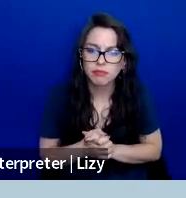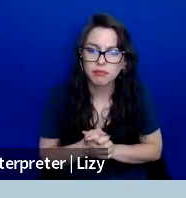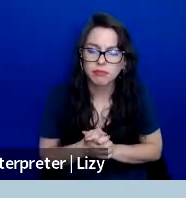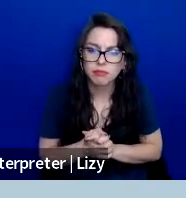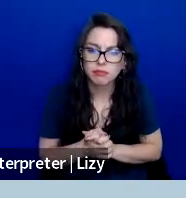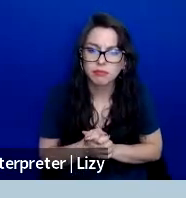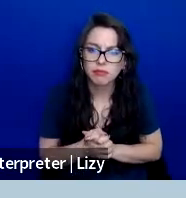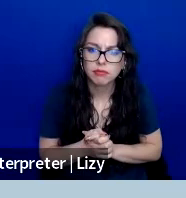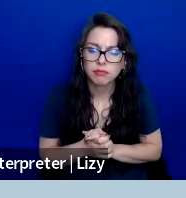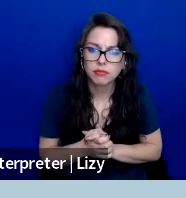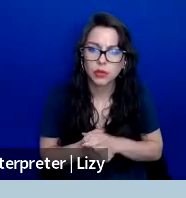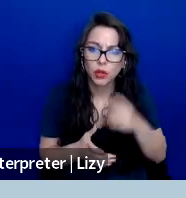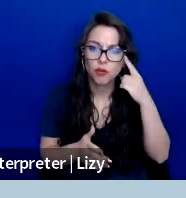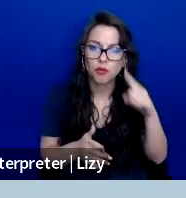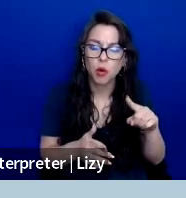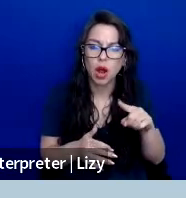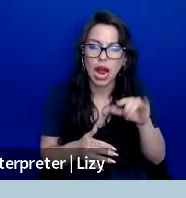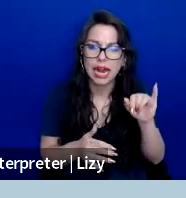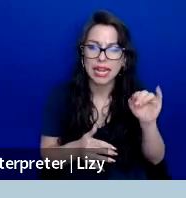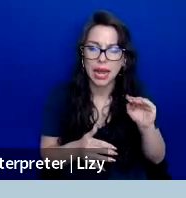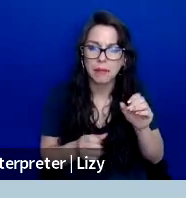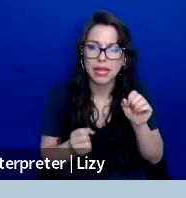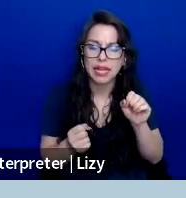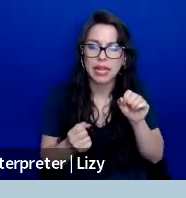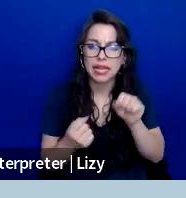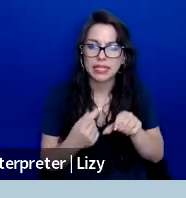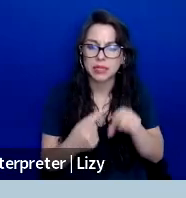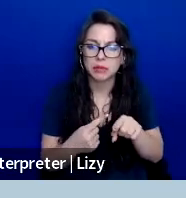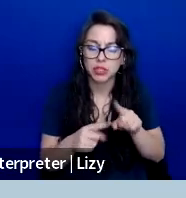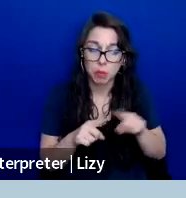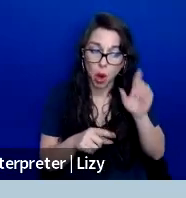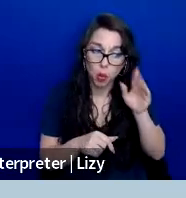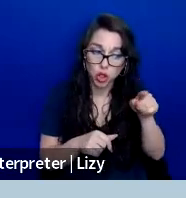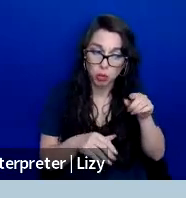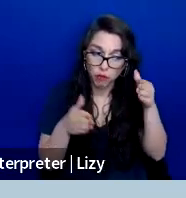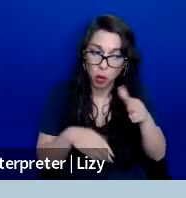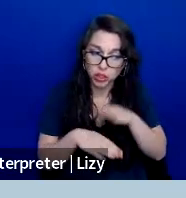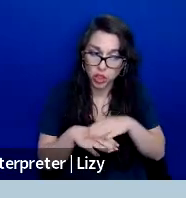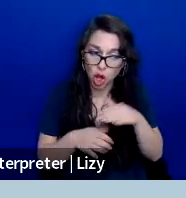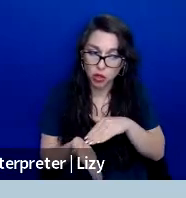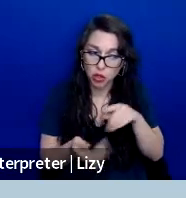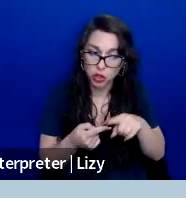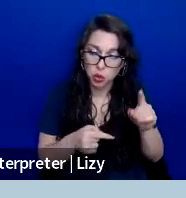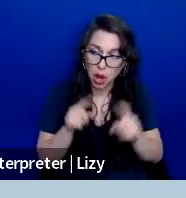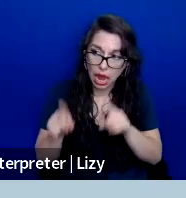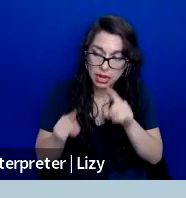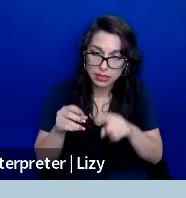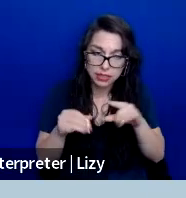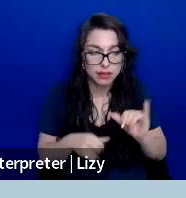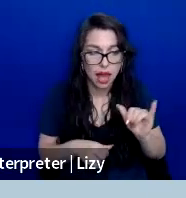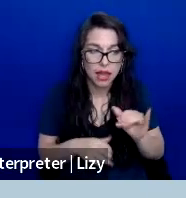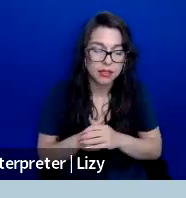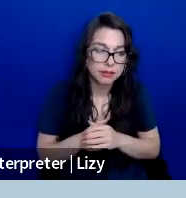Just for instant messaging. But are you going to be focused on the doctor and asking questions like,